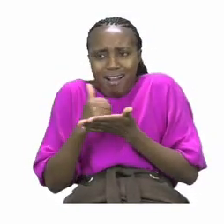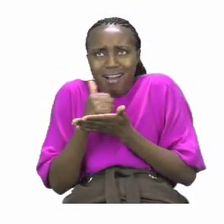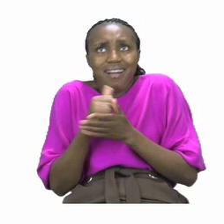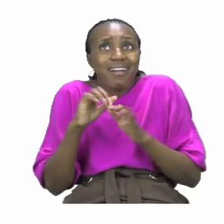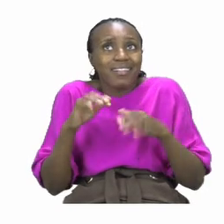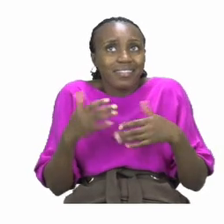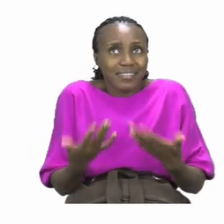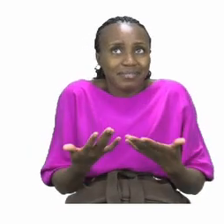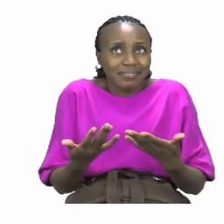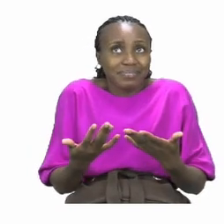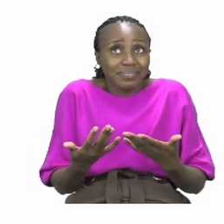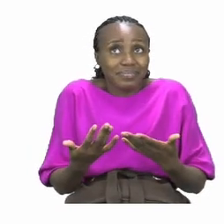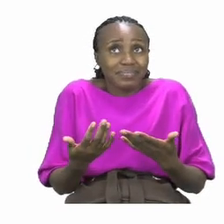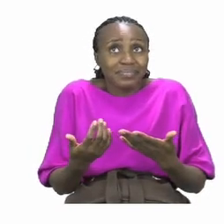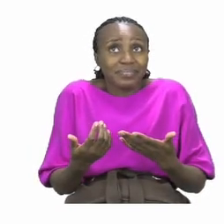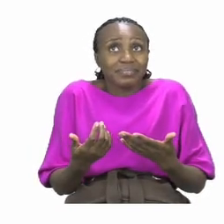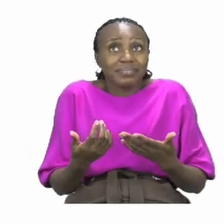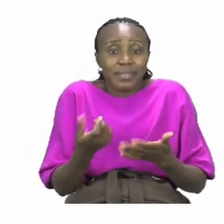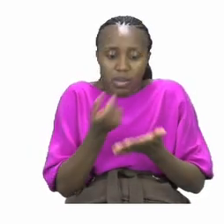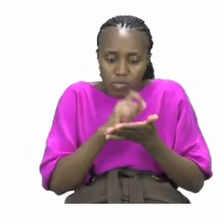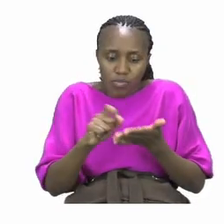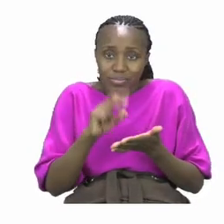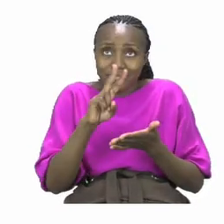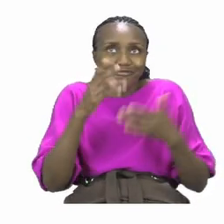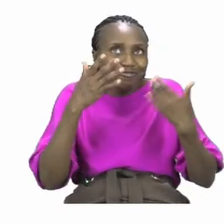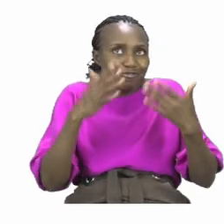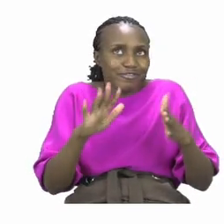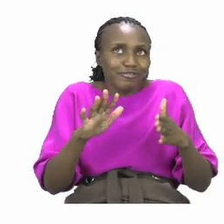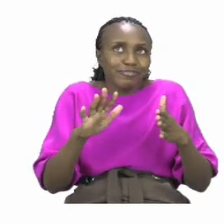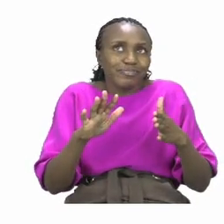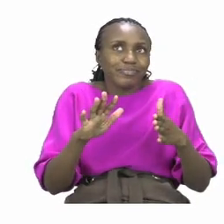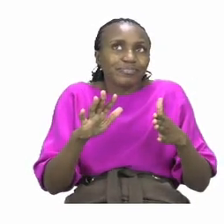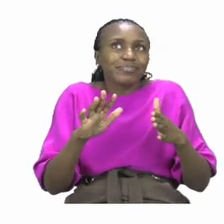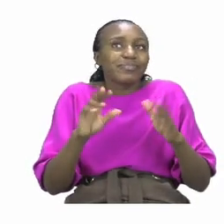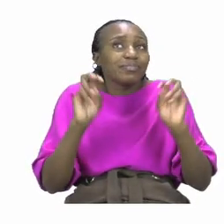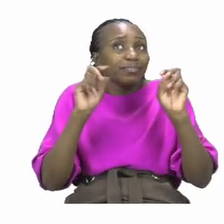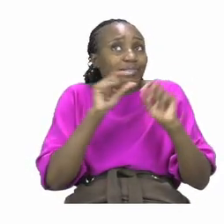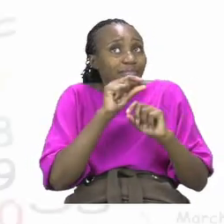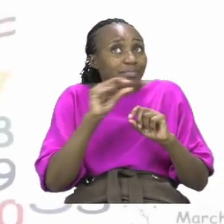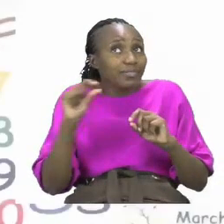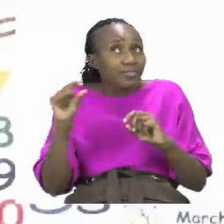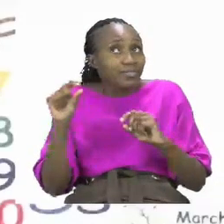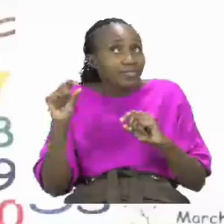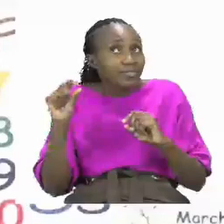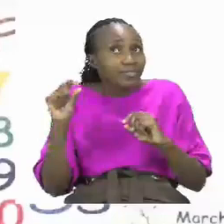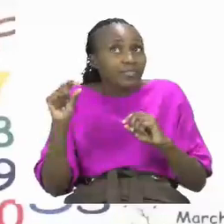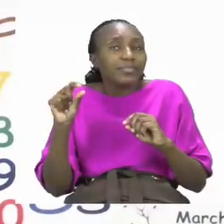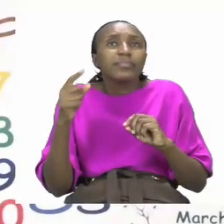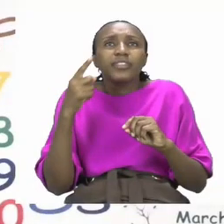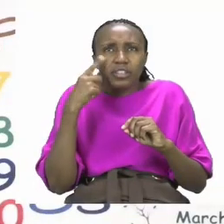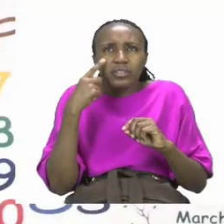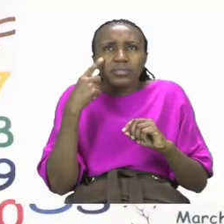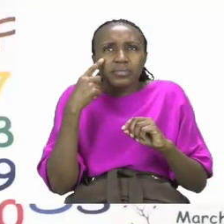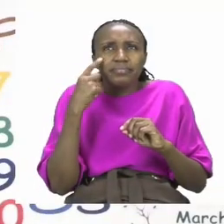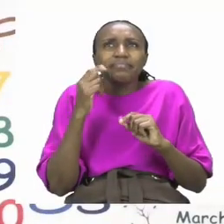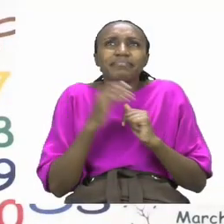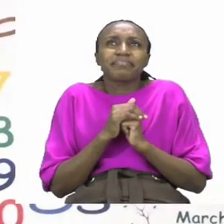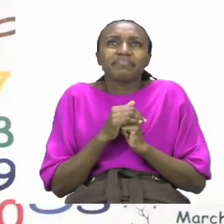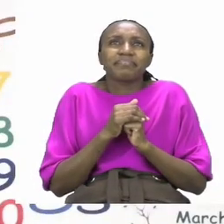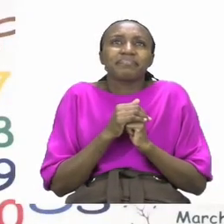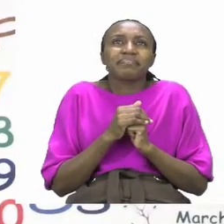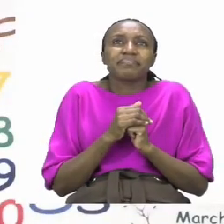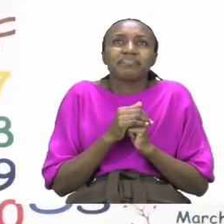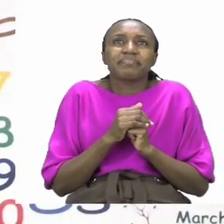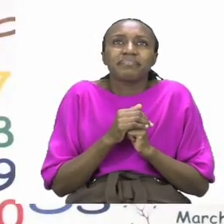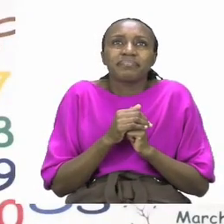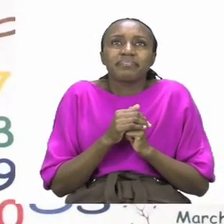have two sentences here on the board with me. I'd like us to take a look at them because they have our vocabulary words for this